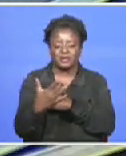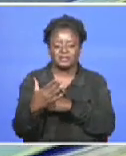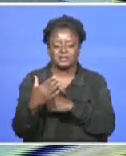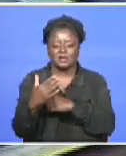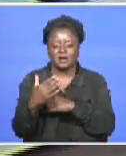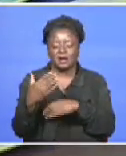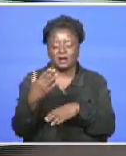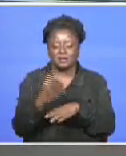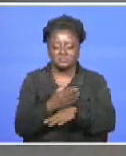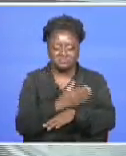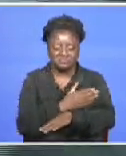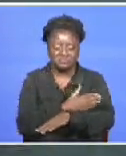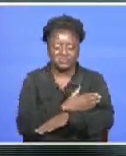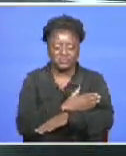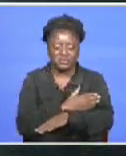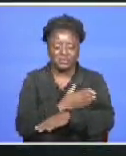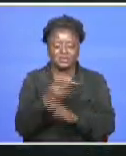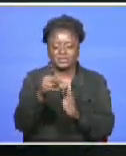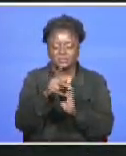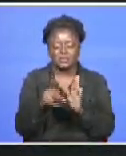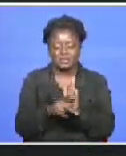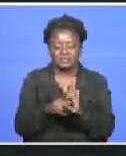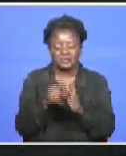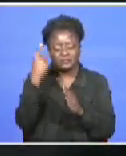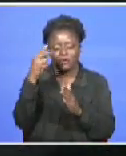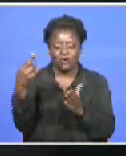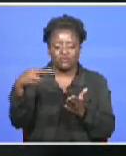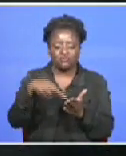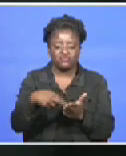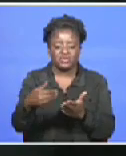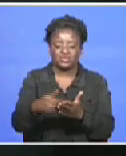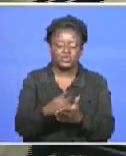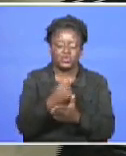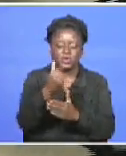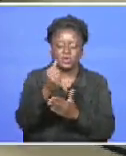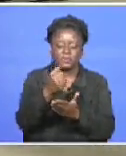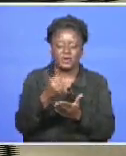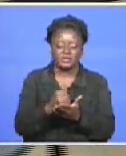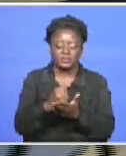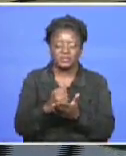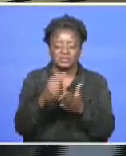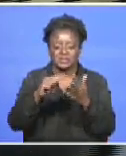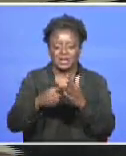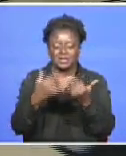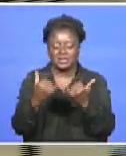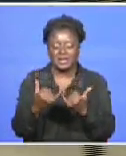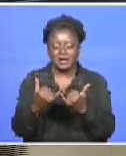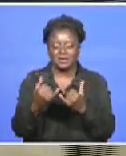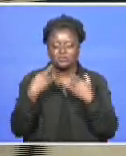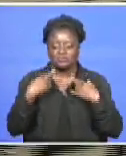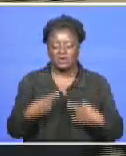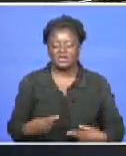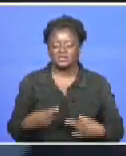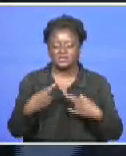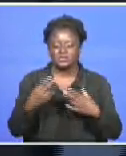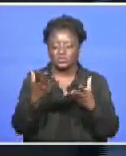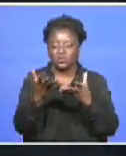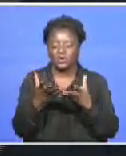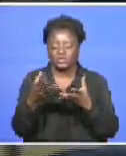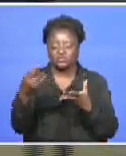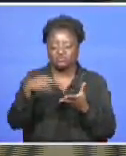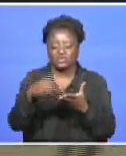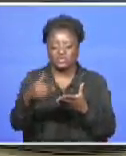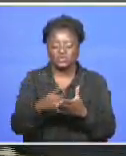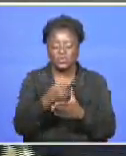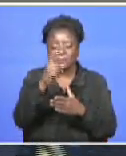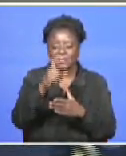renewing e-passports. Effective immediately, residents renewing their electronic passports are now required to provide a completed